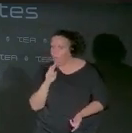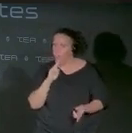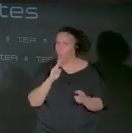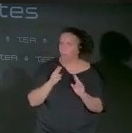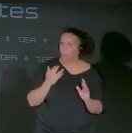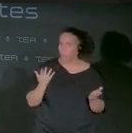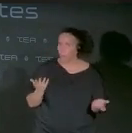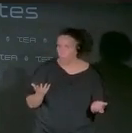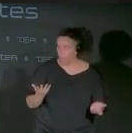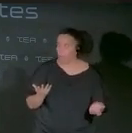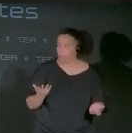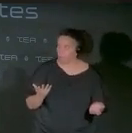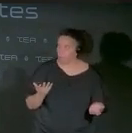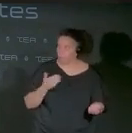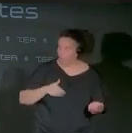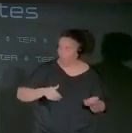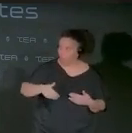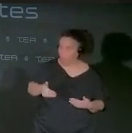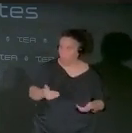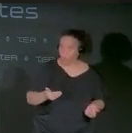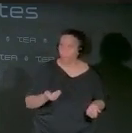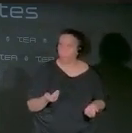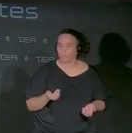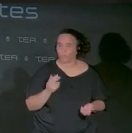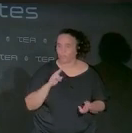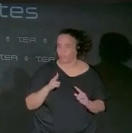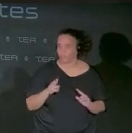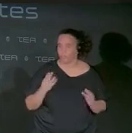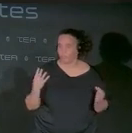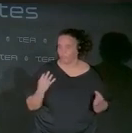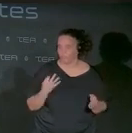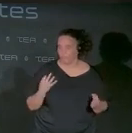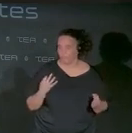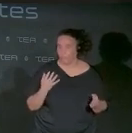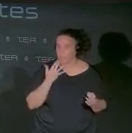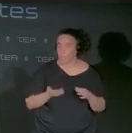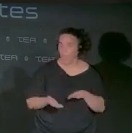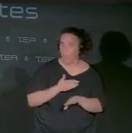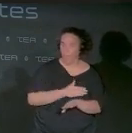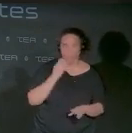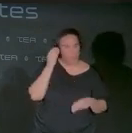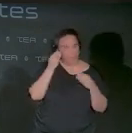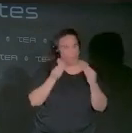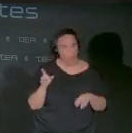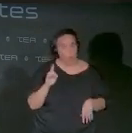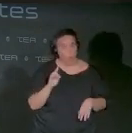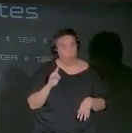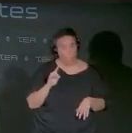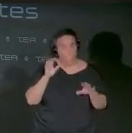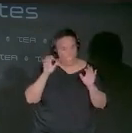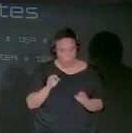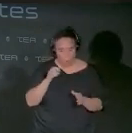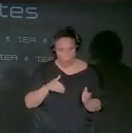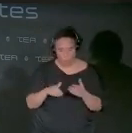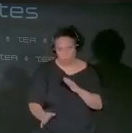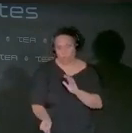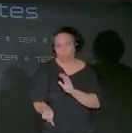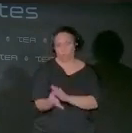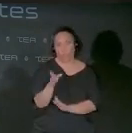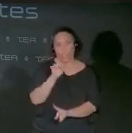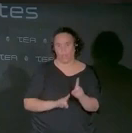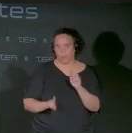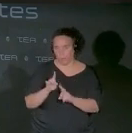because we haven't thought about it, suddenly we're in the same position as we are now, except with ChatGPT. People, oh yeah, yeah, it's it looks